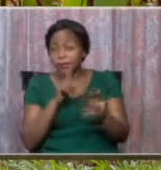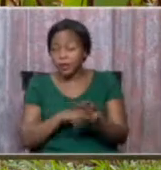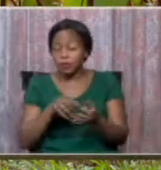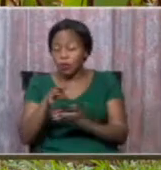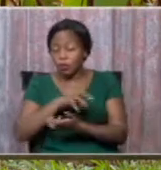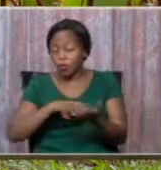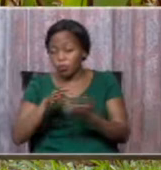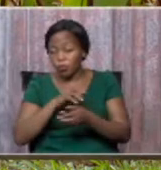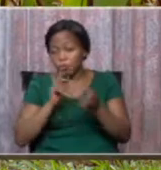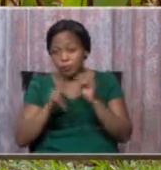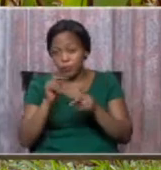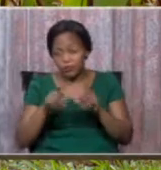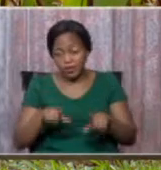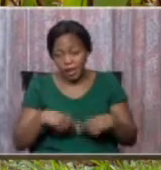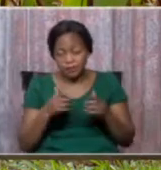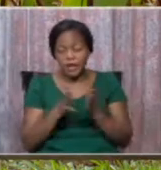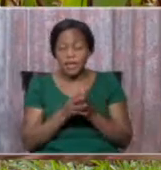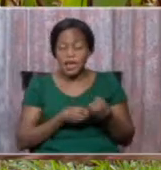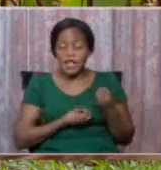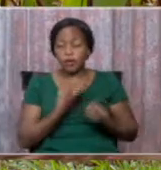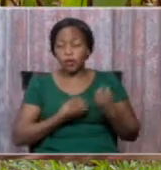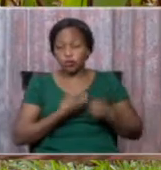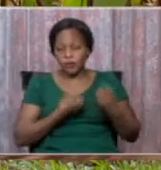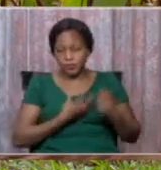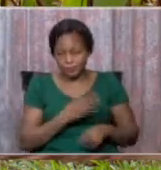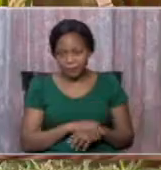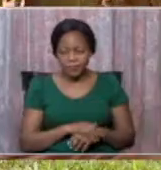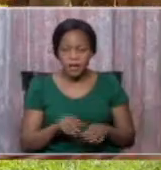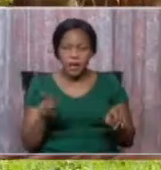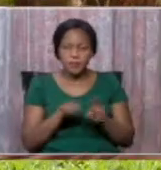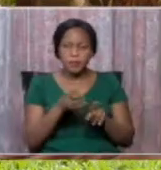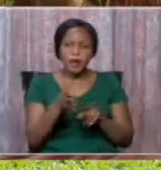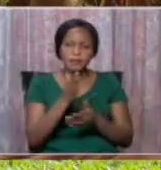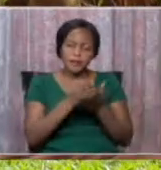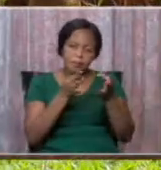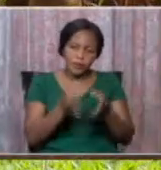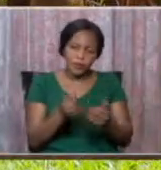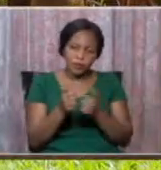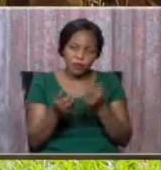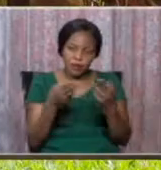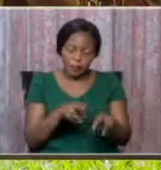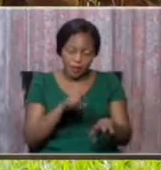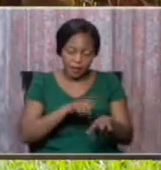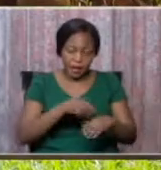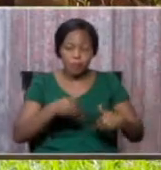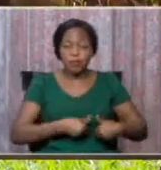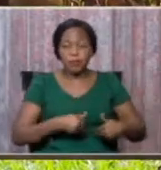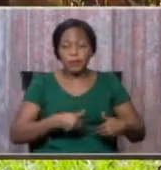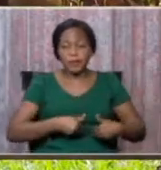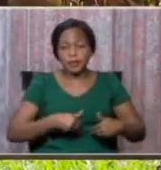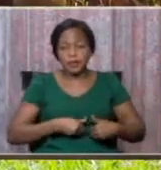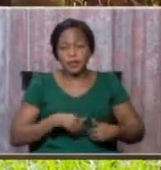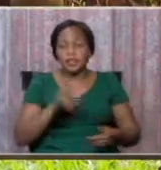growing for the very last time. Many times we think adolescents and young people